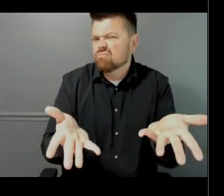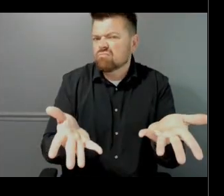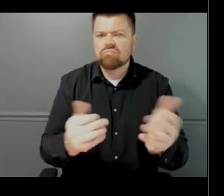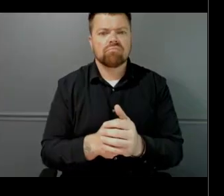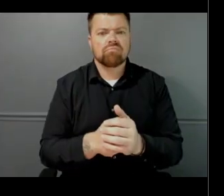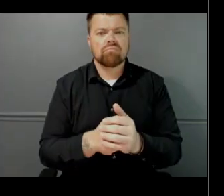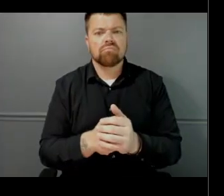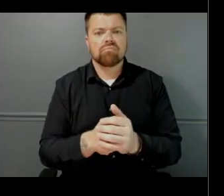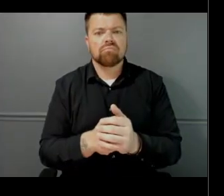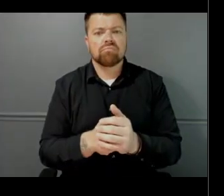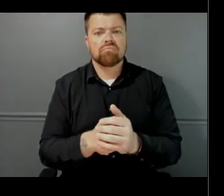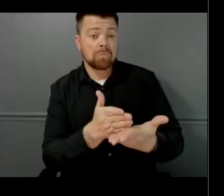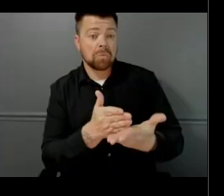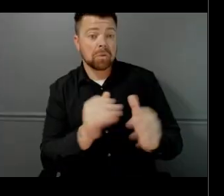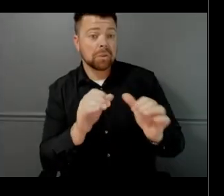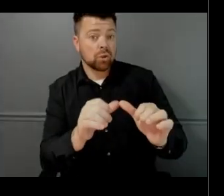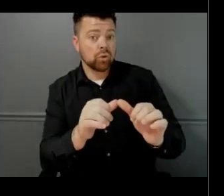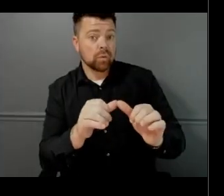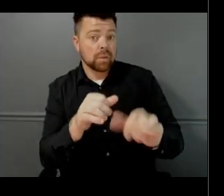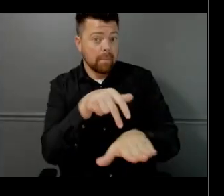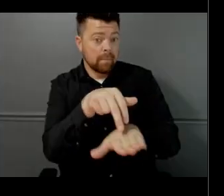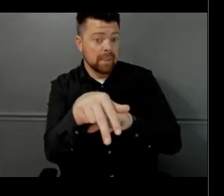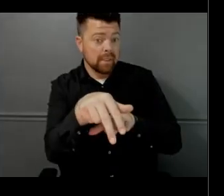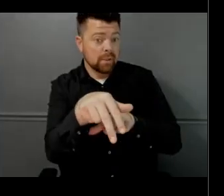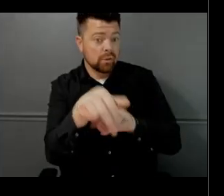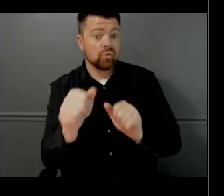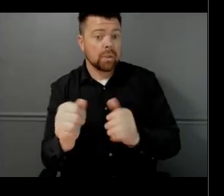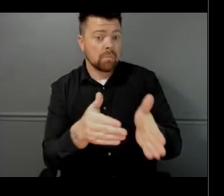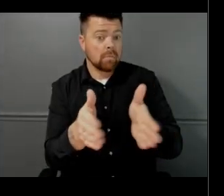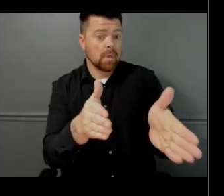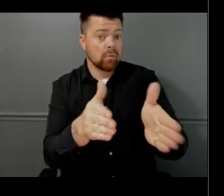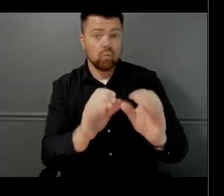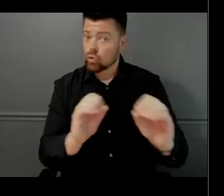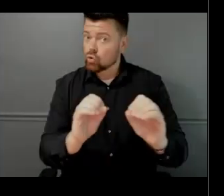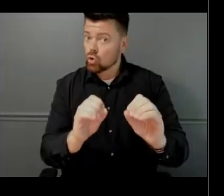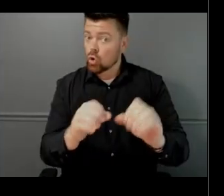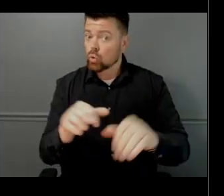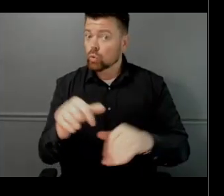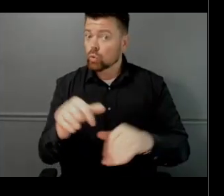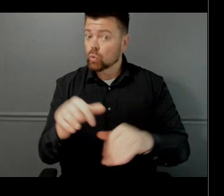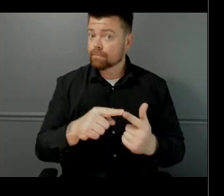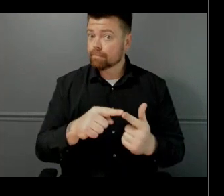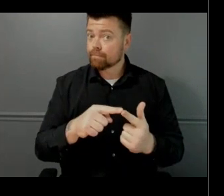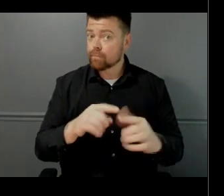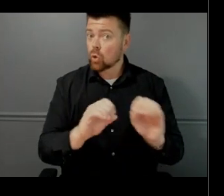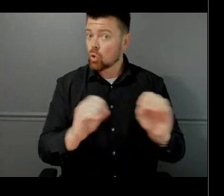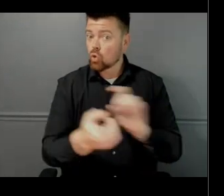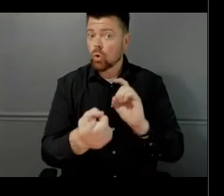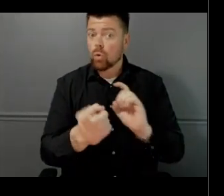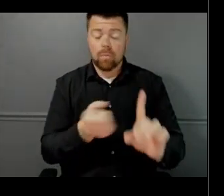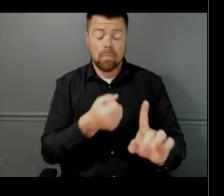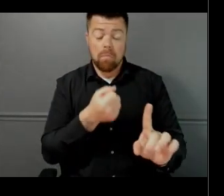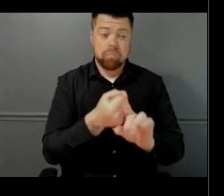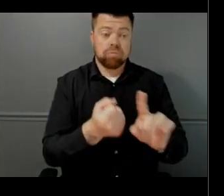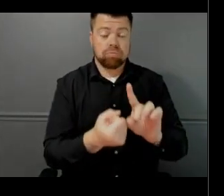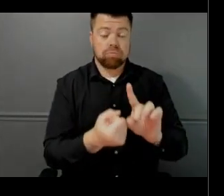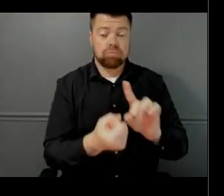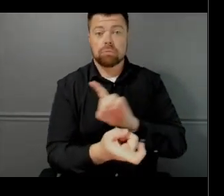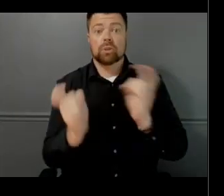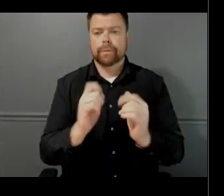part, a continuous pedestrian path with no steps, no abrupt changes in